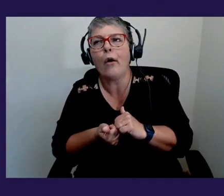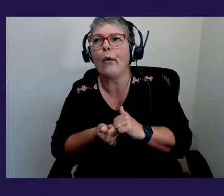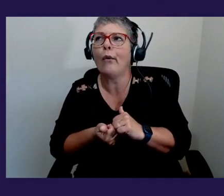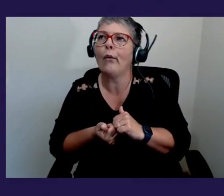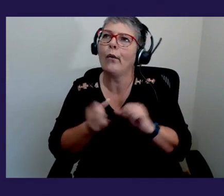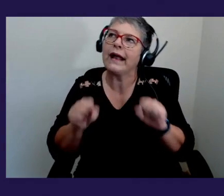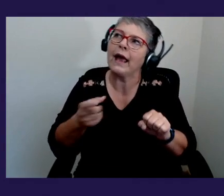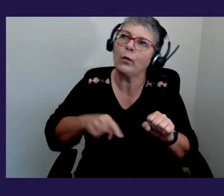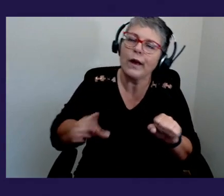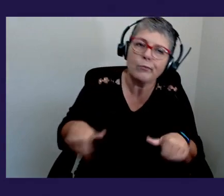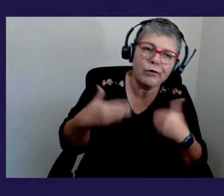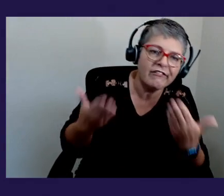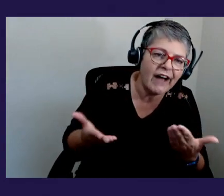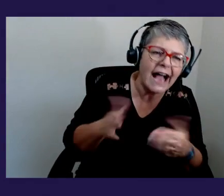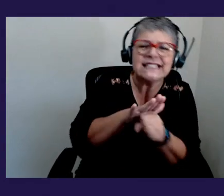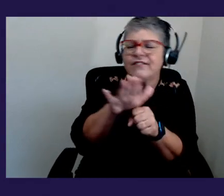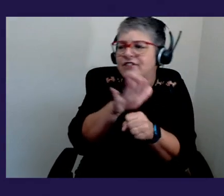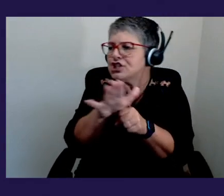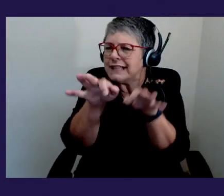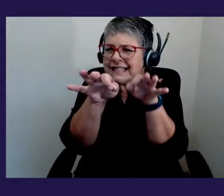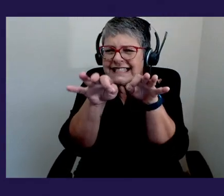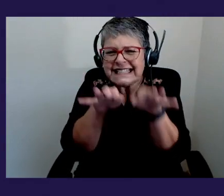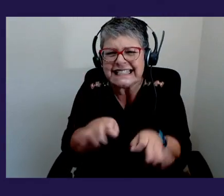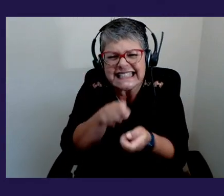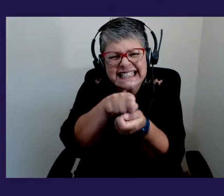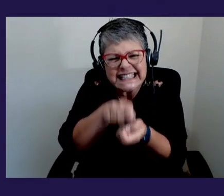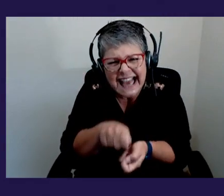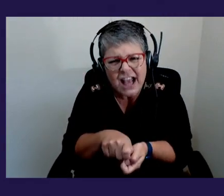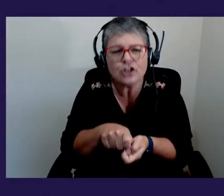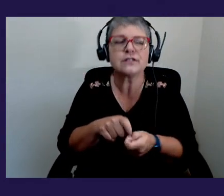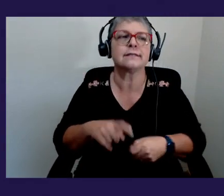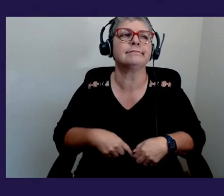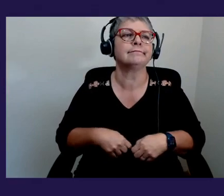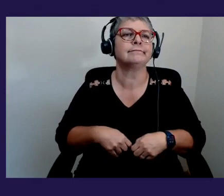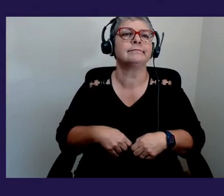provide sufficient detail in official statements that help us